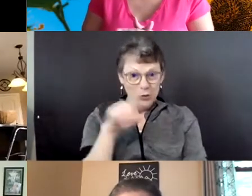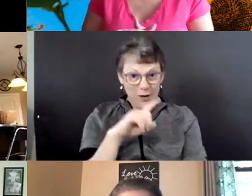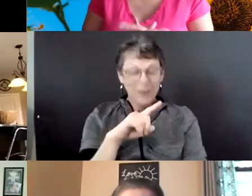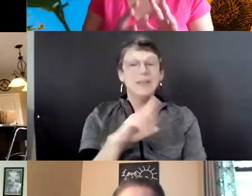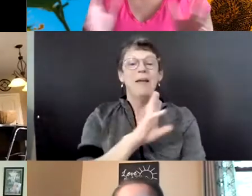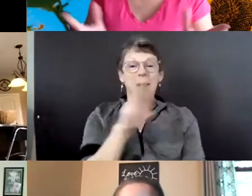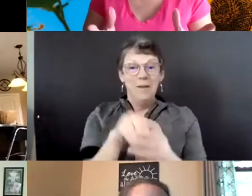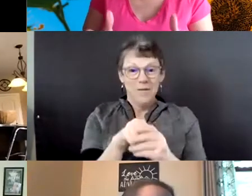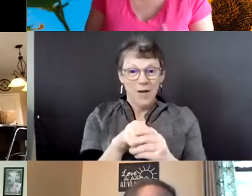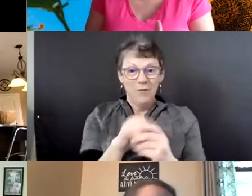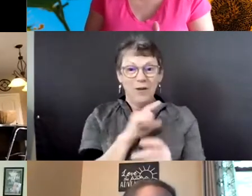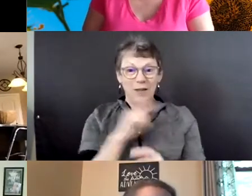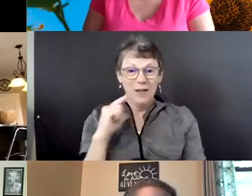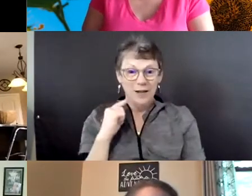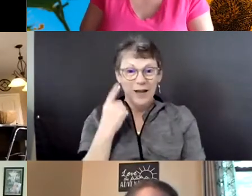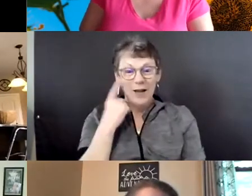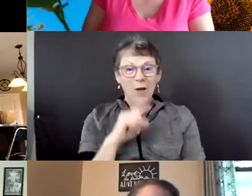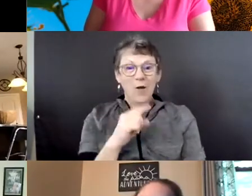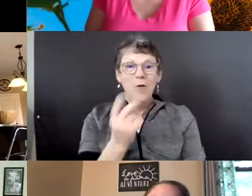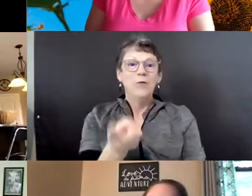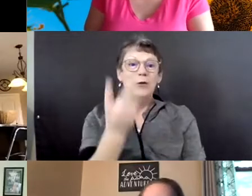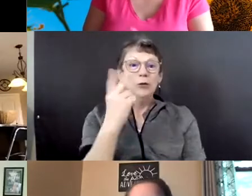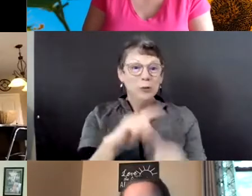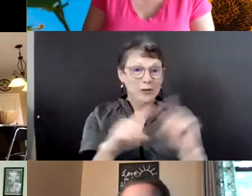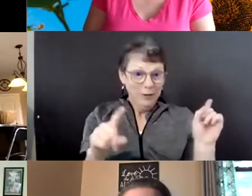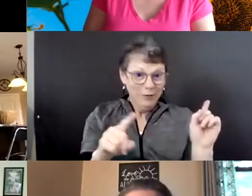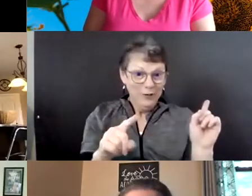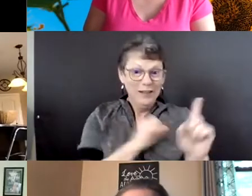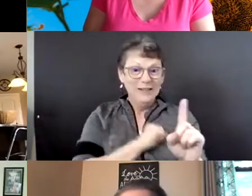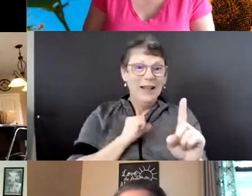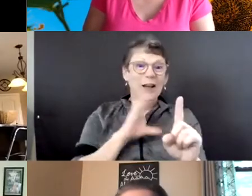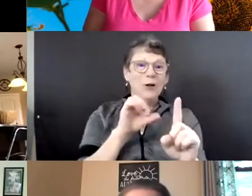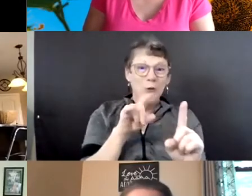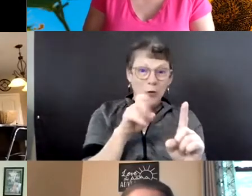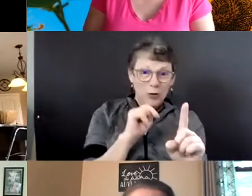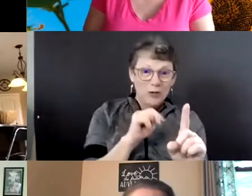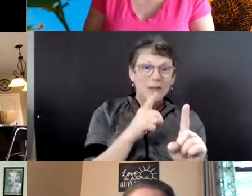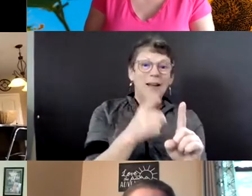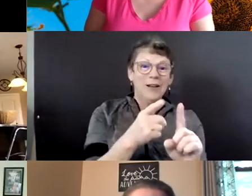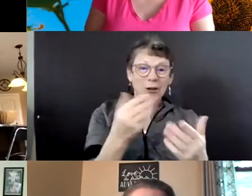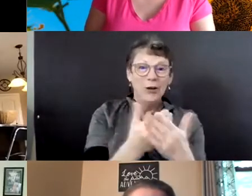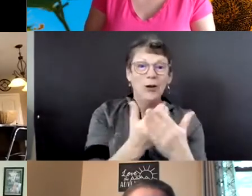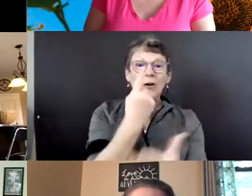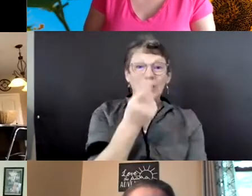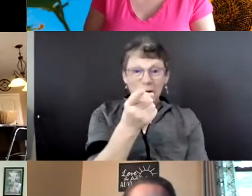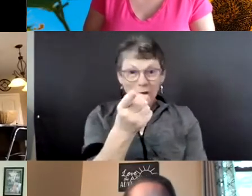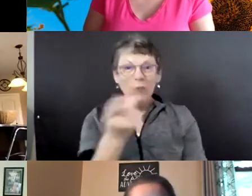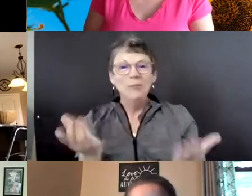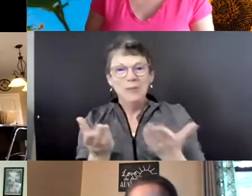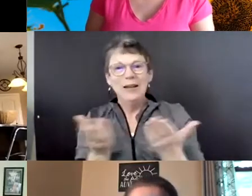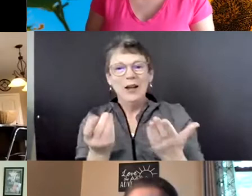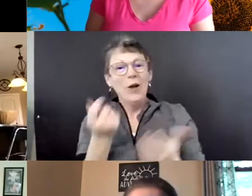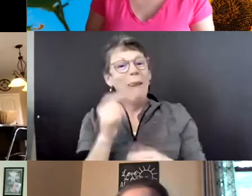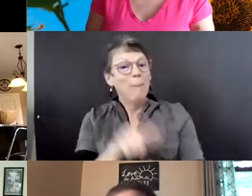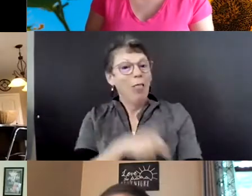the legislature for two totally different amounts of time. Senator Corson, you're a bit newer. Senator Sykes, you've been in the legislature a little bit longer. So